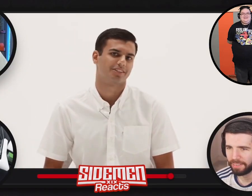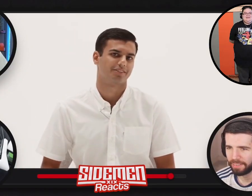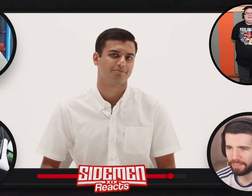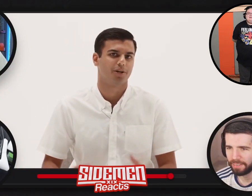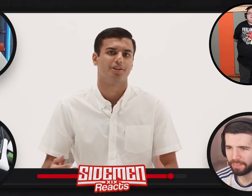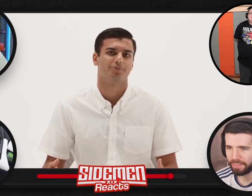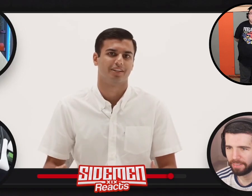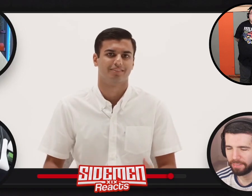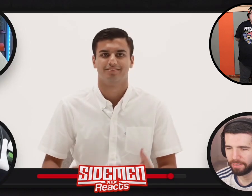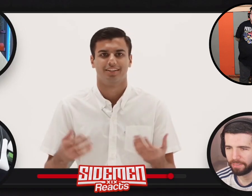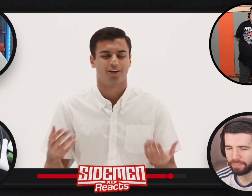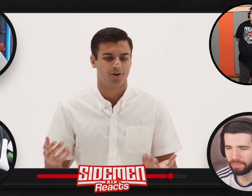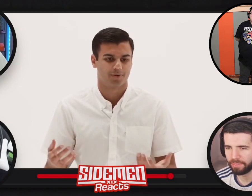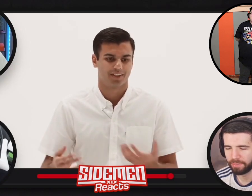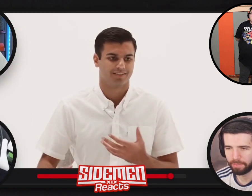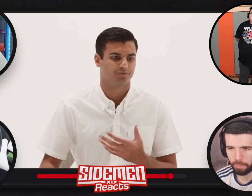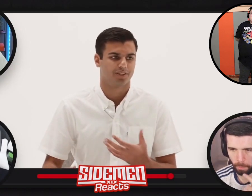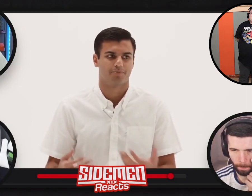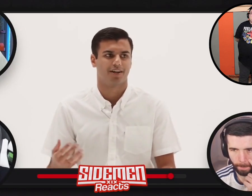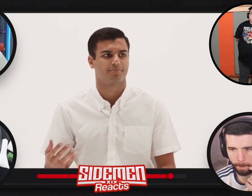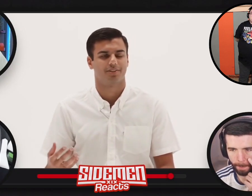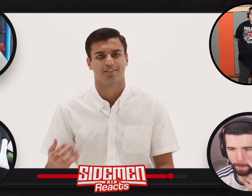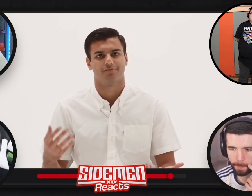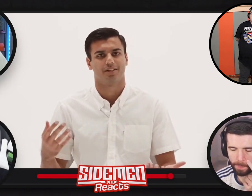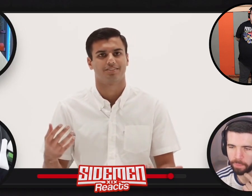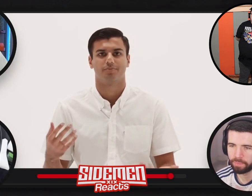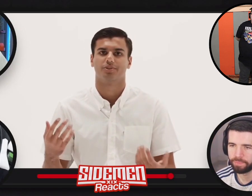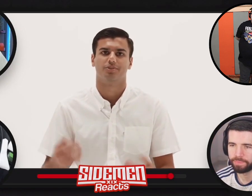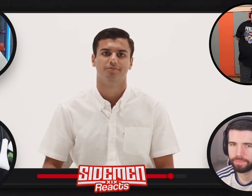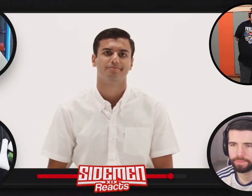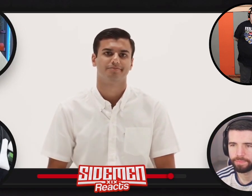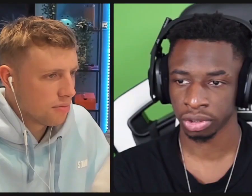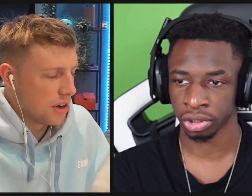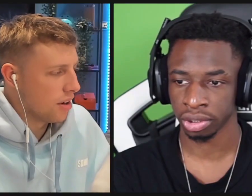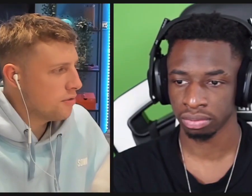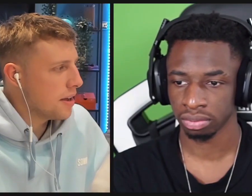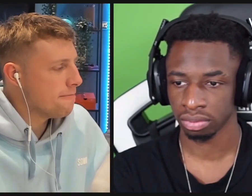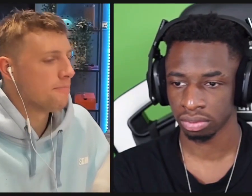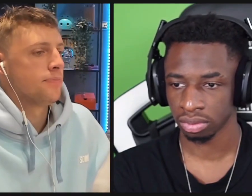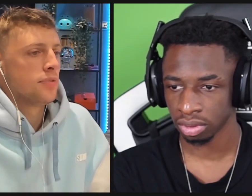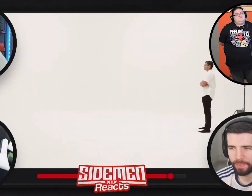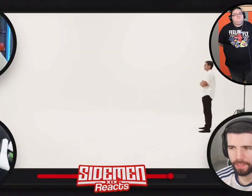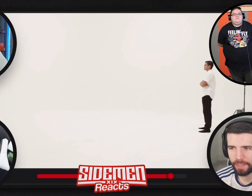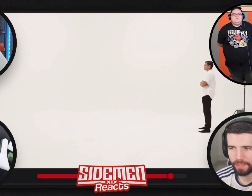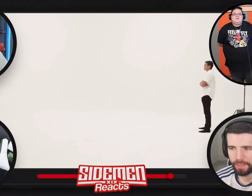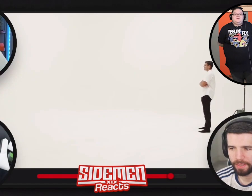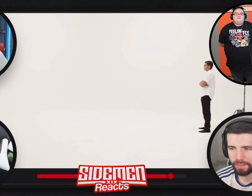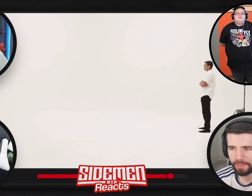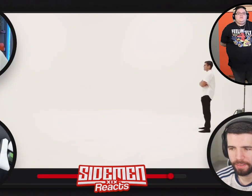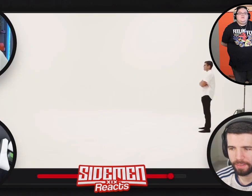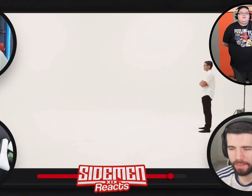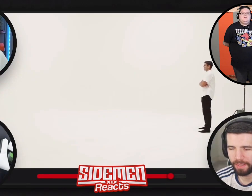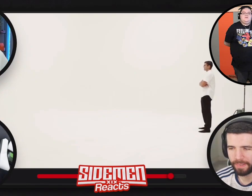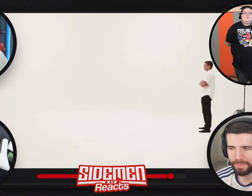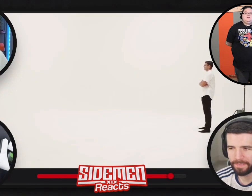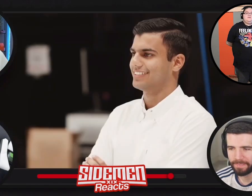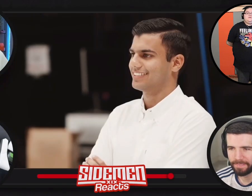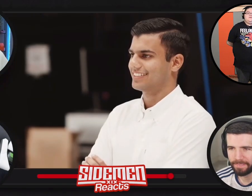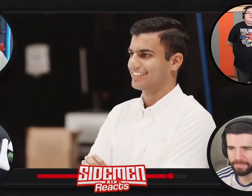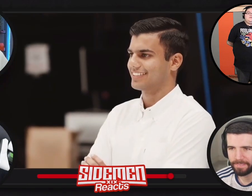more, you just, you know, go into it open and with the possibility of meeting someone cool. True. Fair enough, mate. Is he wearing shoes?